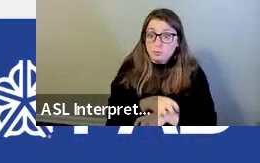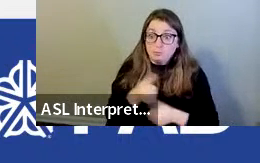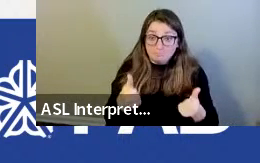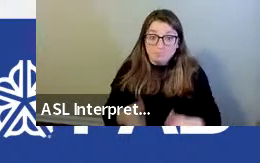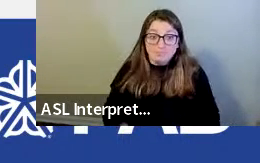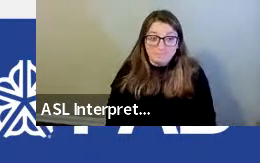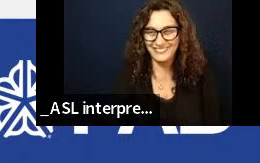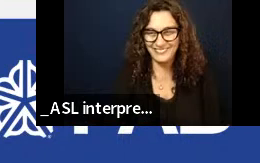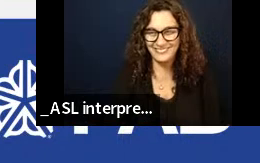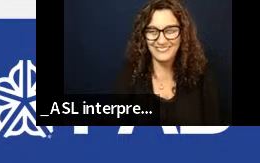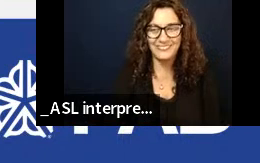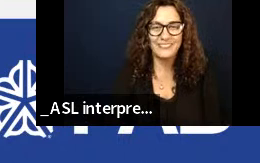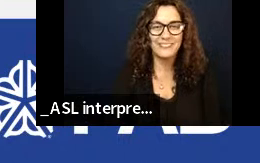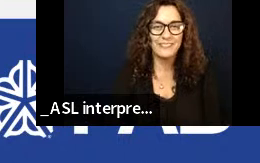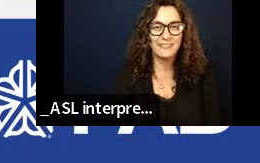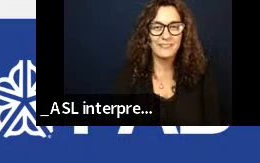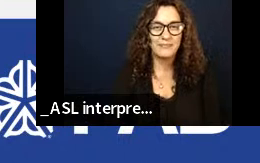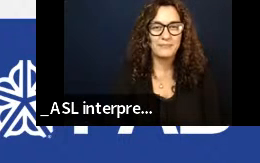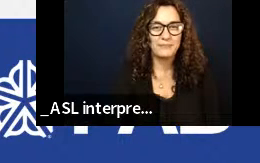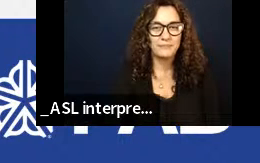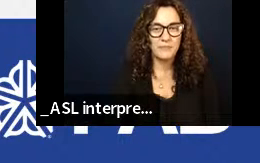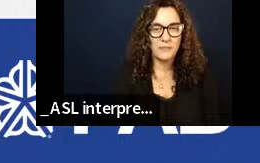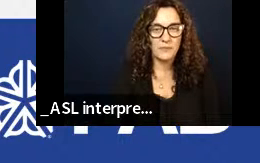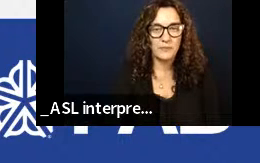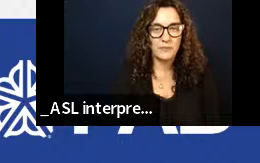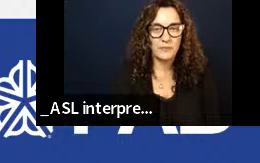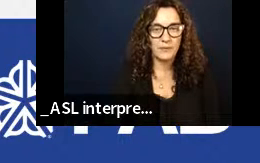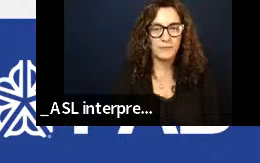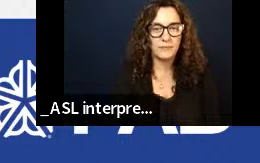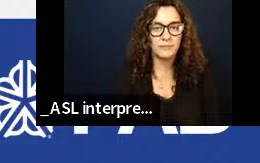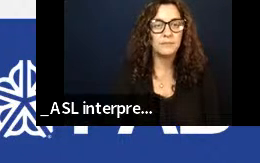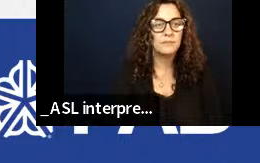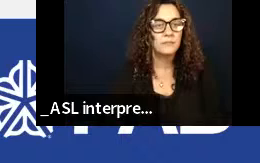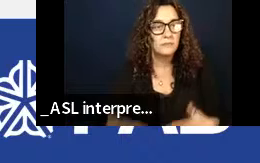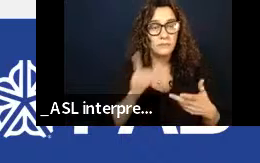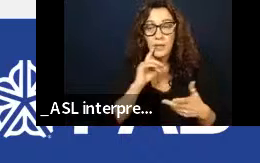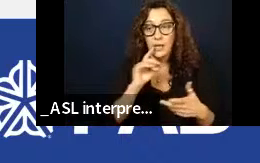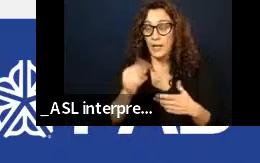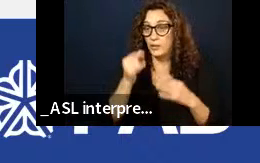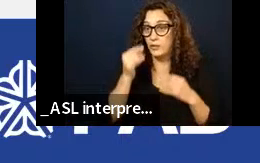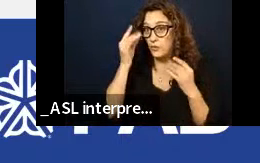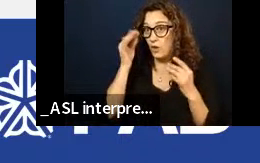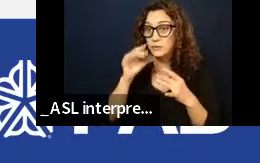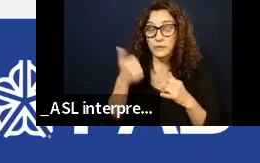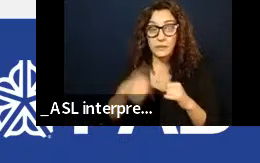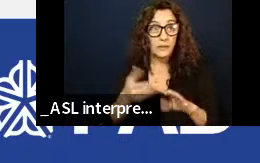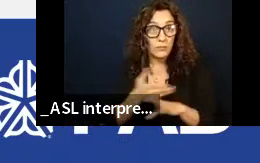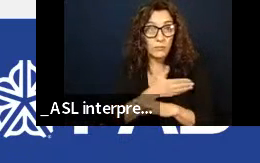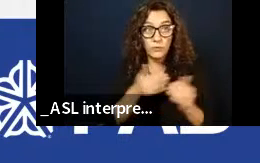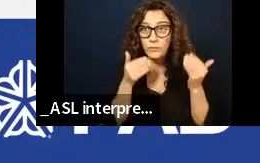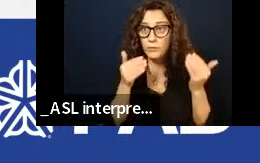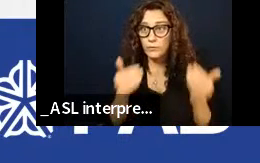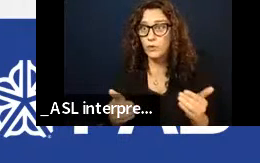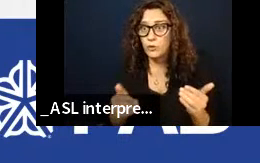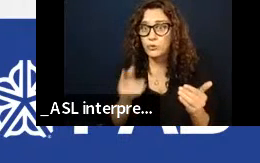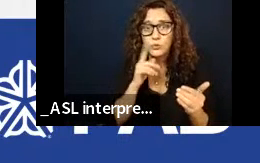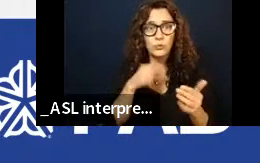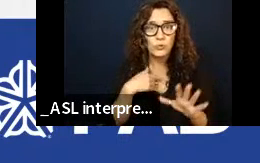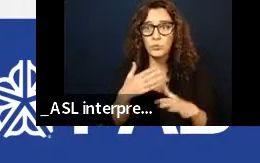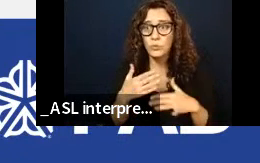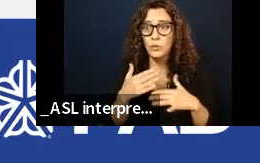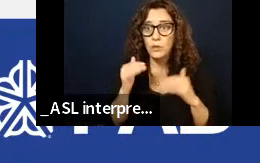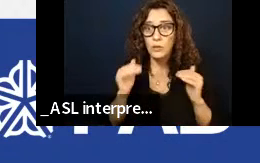So thoughts on, just before moving on to progressive discipline, I'll check in and see if we have any questions coming